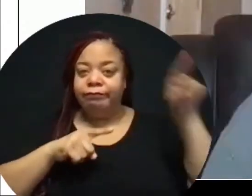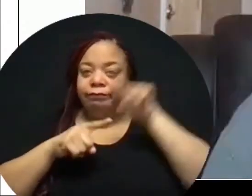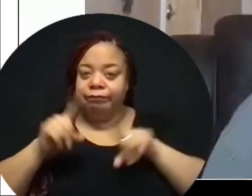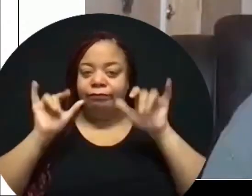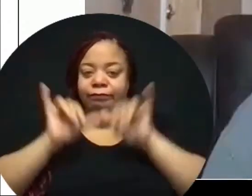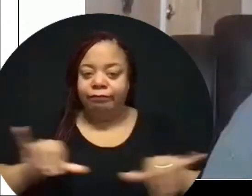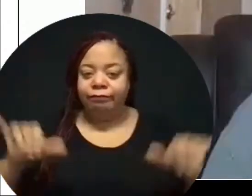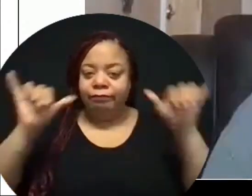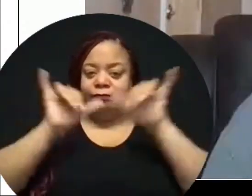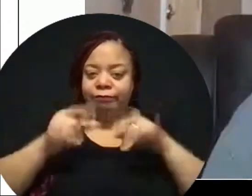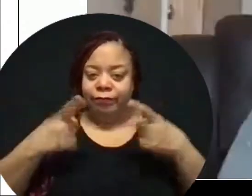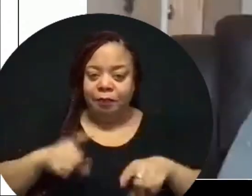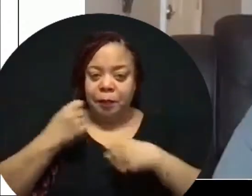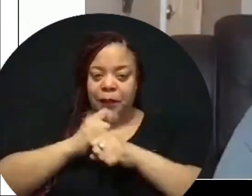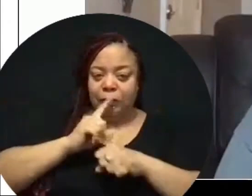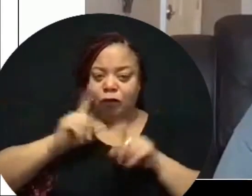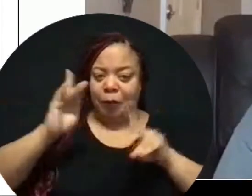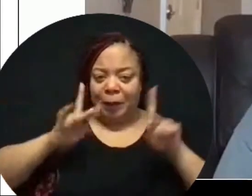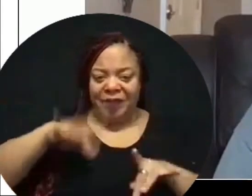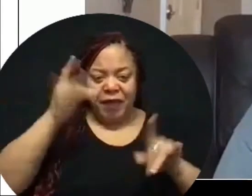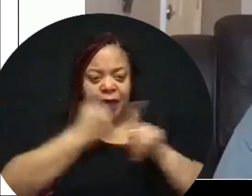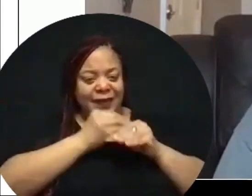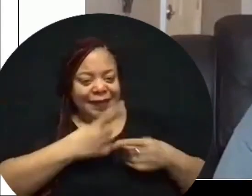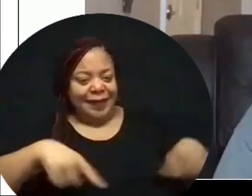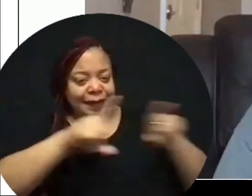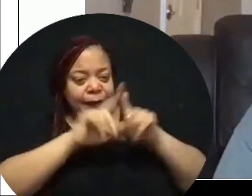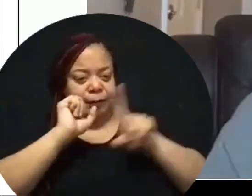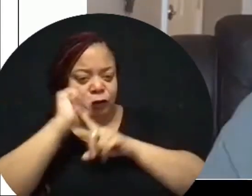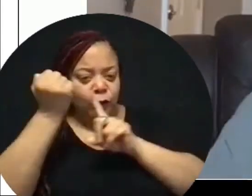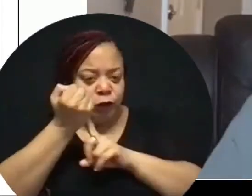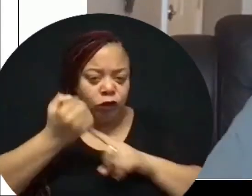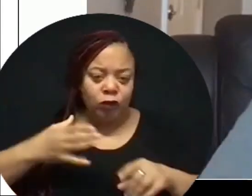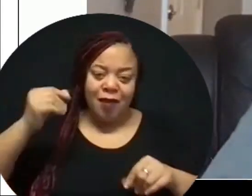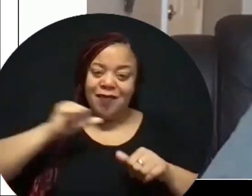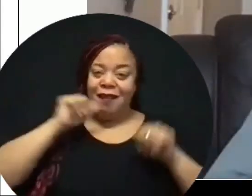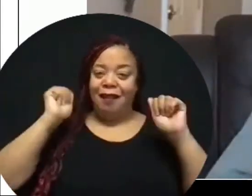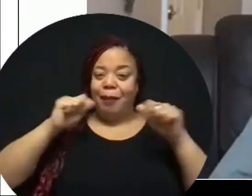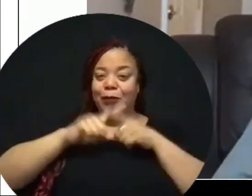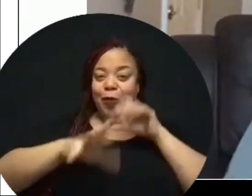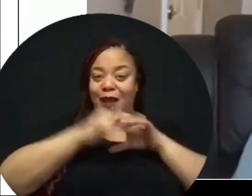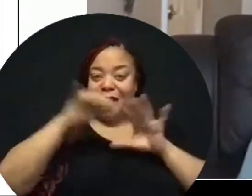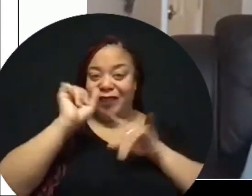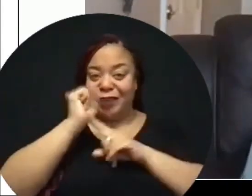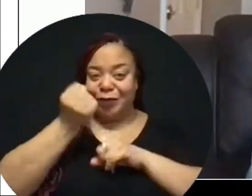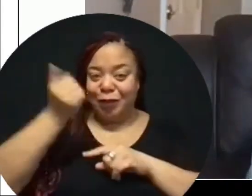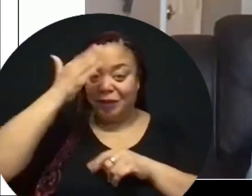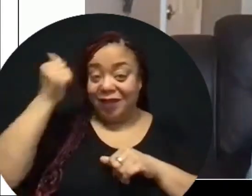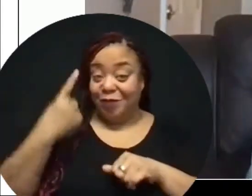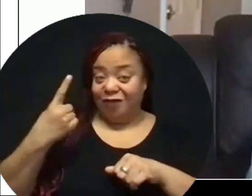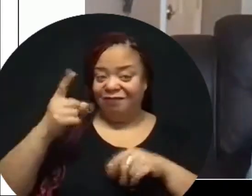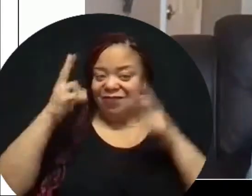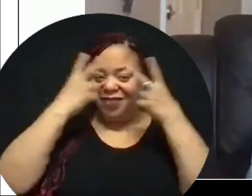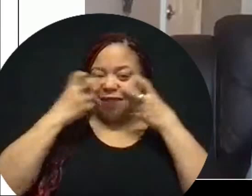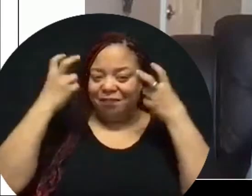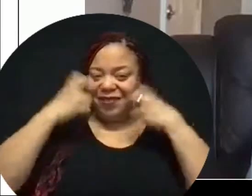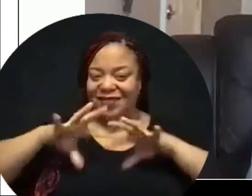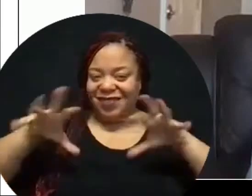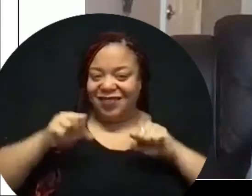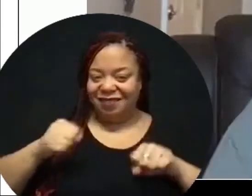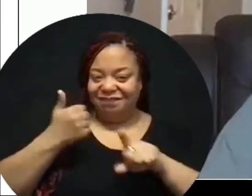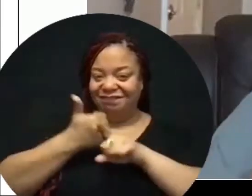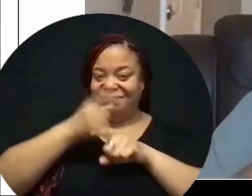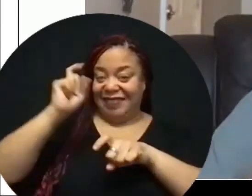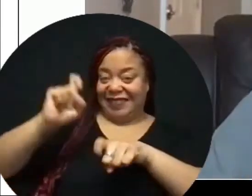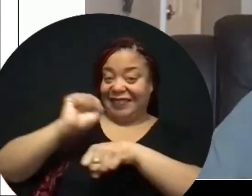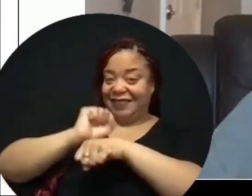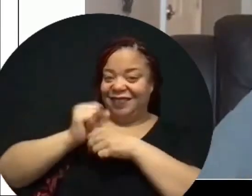that's where the slave labor comes in, those inside of prisons. But also, it needs to make sure that people find their place within society and stay